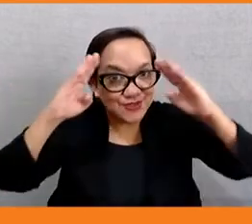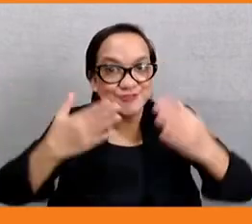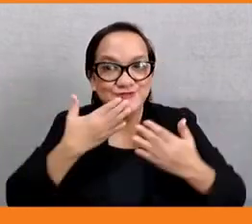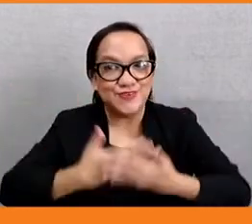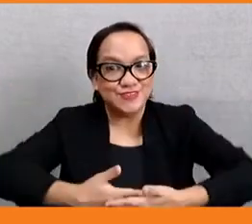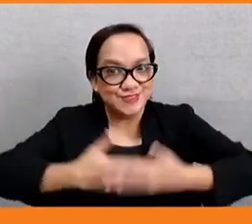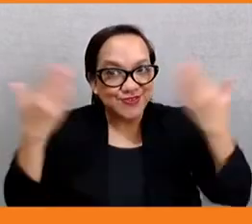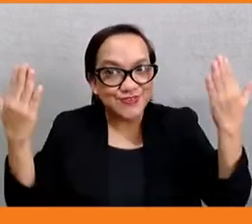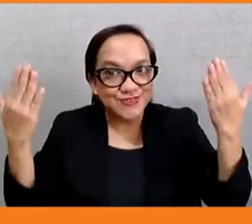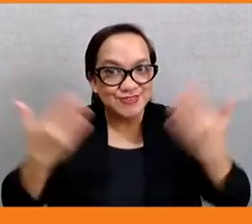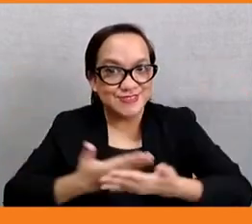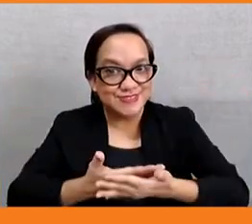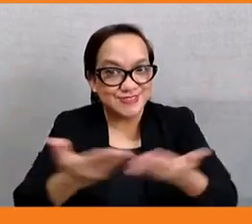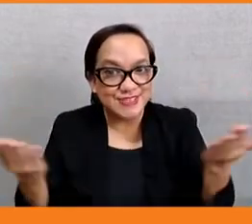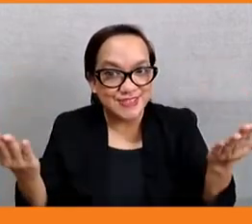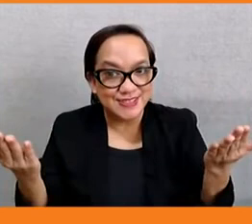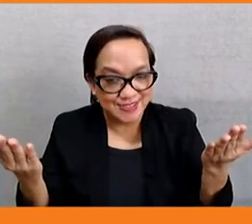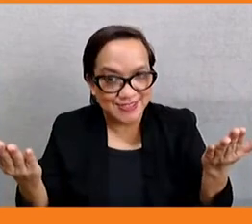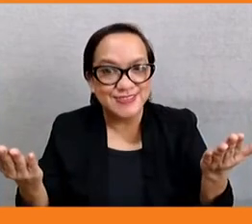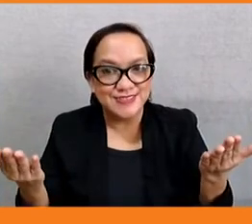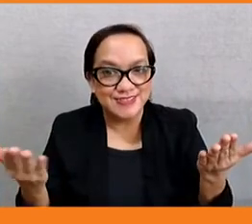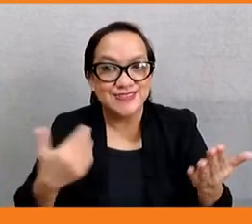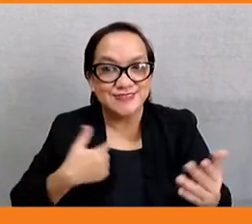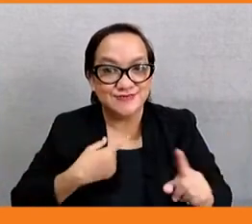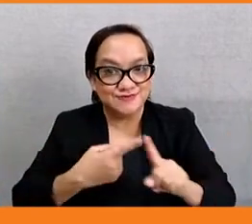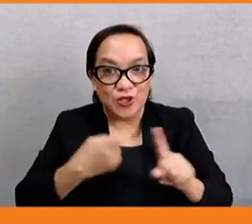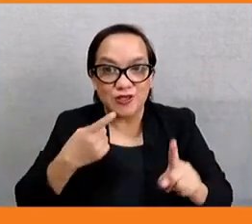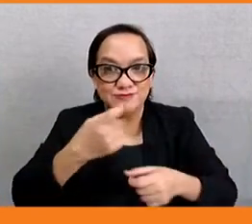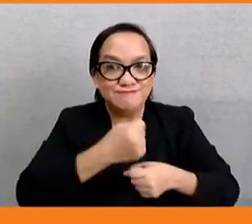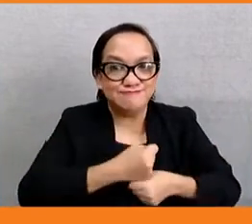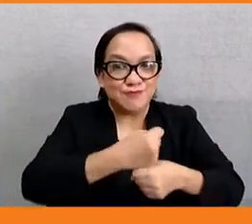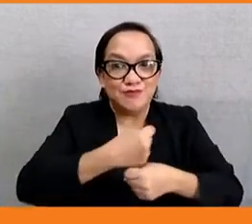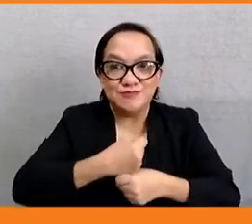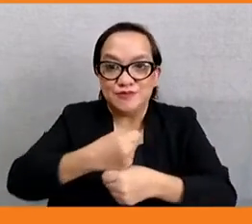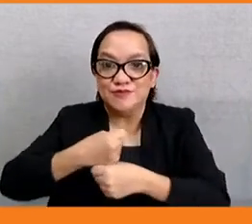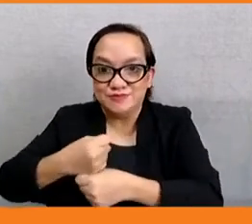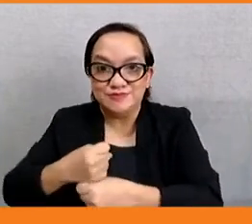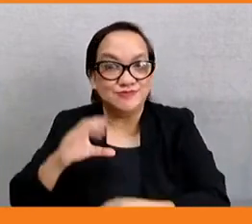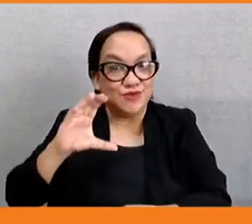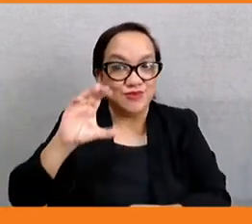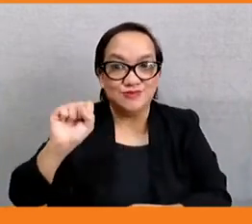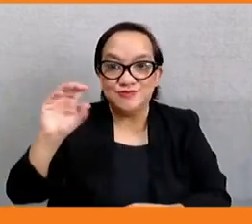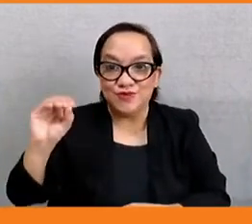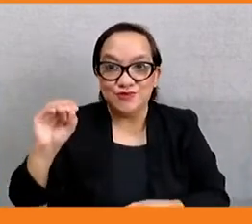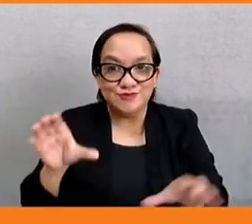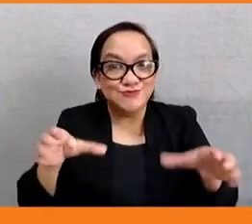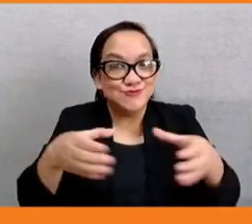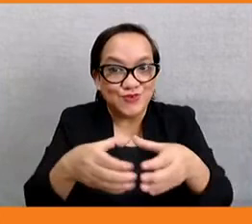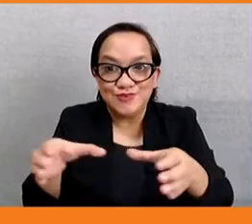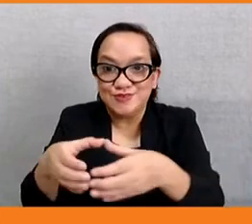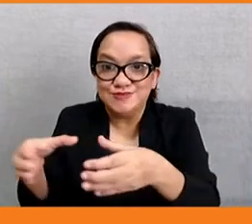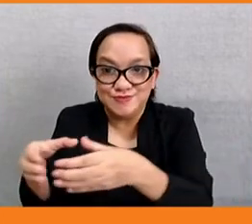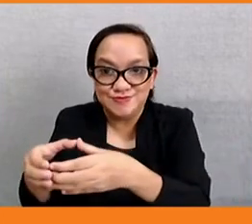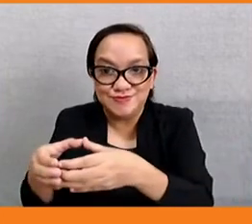for Environmental Justice, based in Sri Lanka. On behalf of the NGO Forum on ADB and other civil society